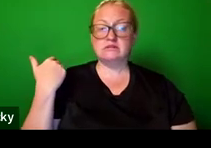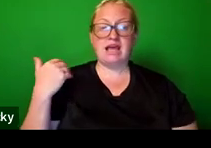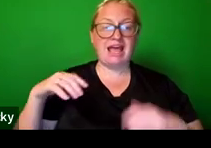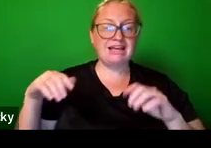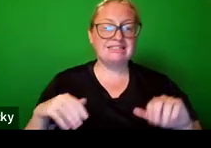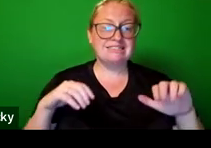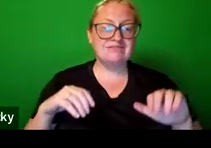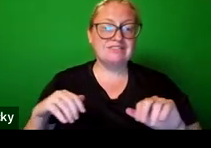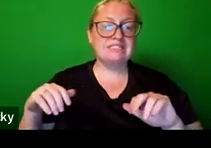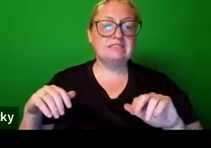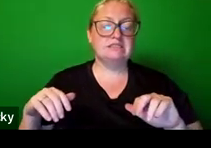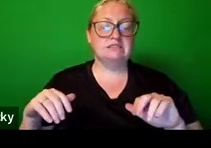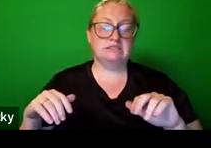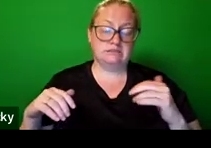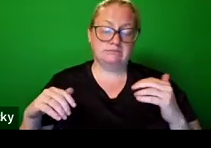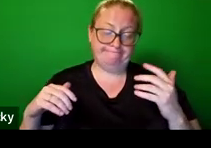activities.